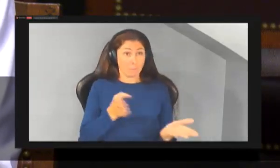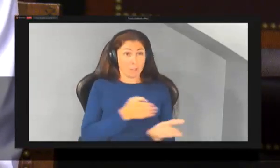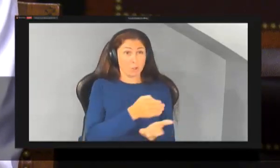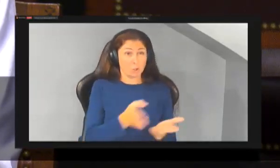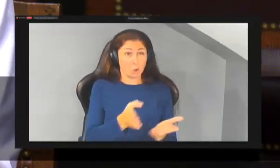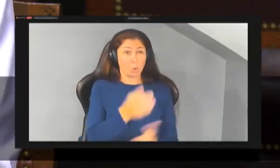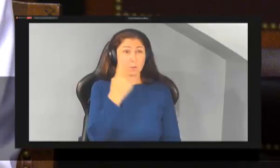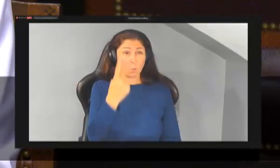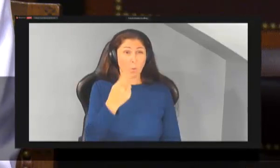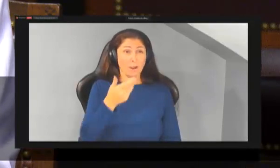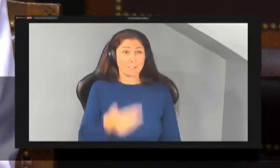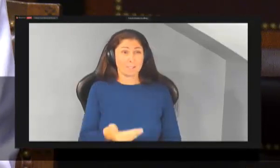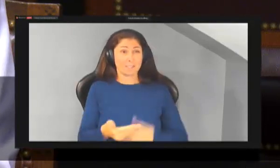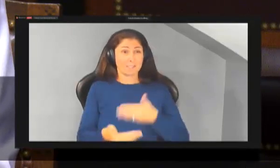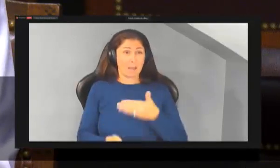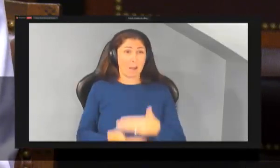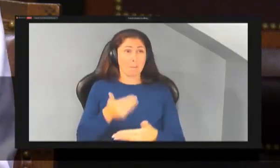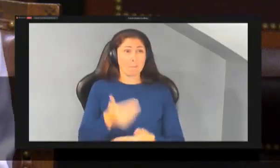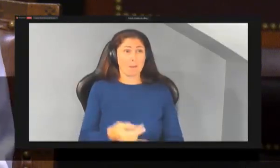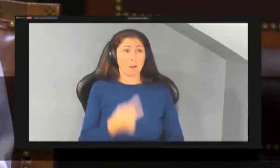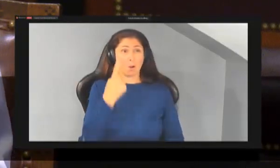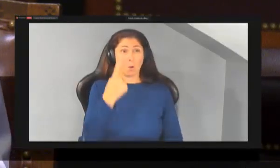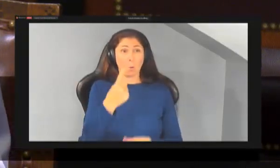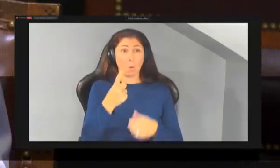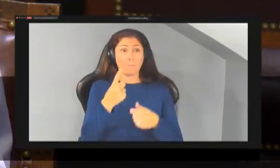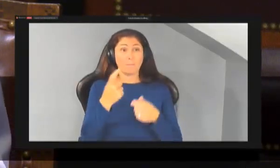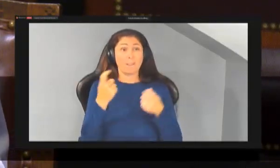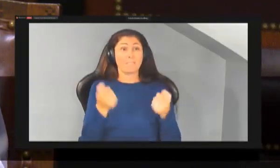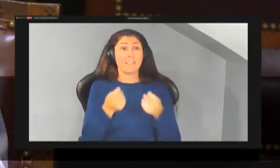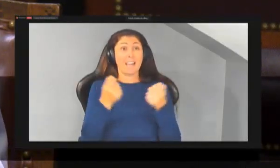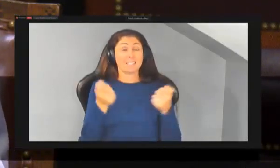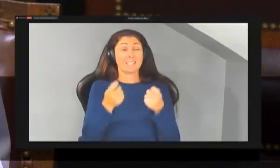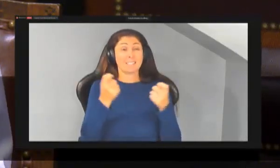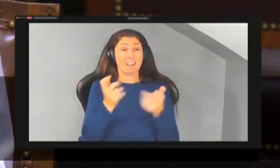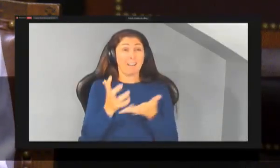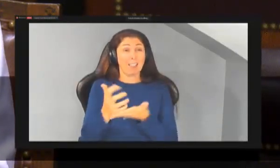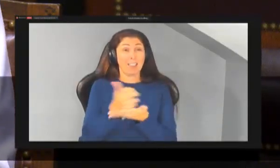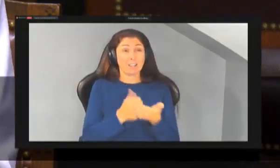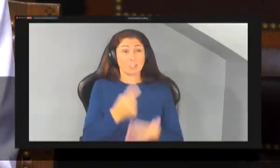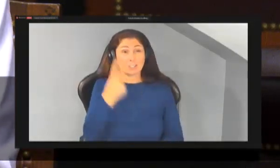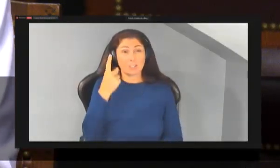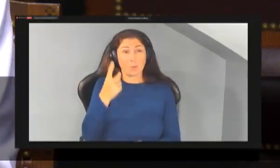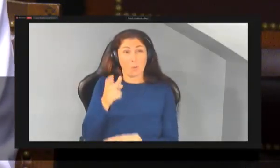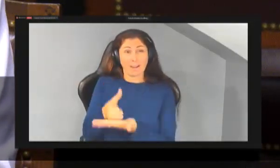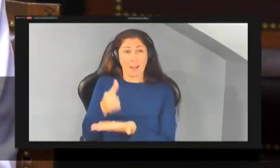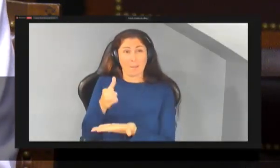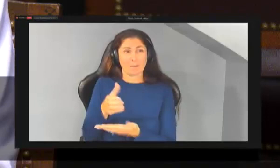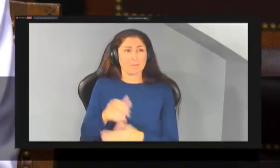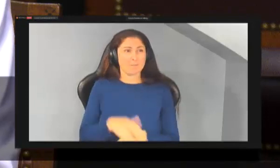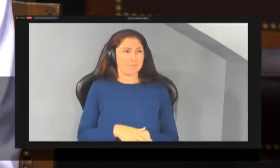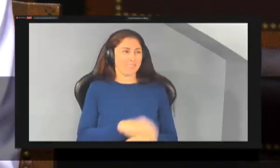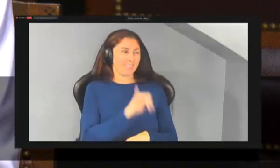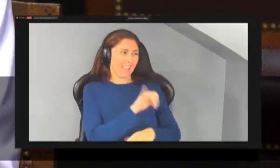Every Fiesta collection is one cup. Really, that's inside baseball,